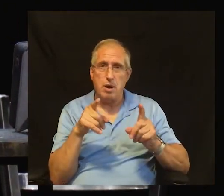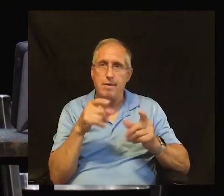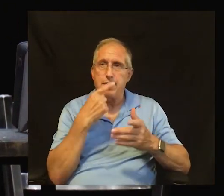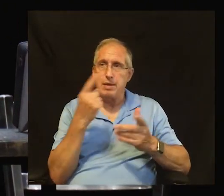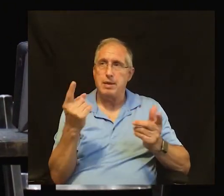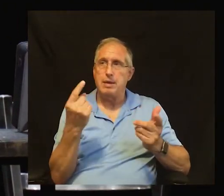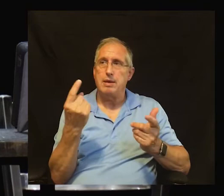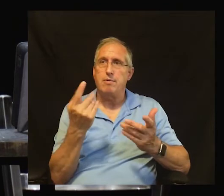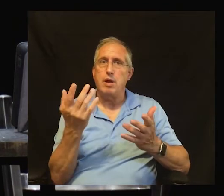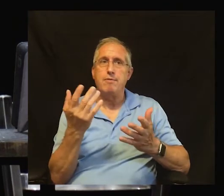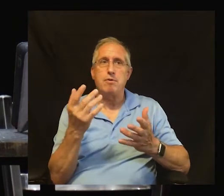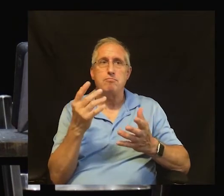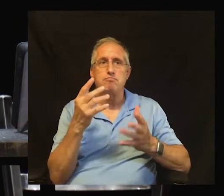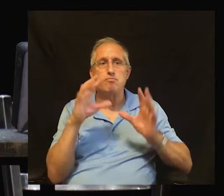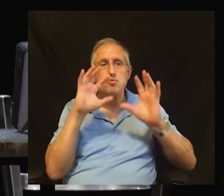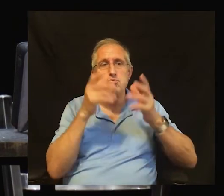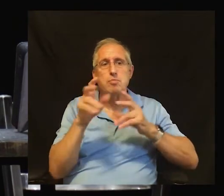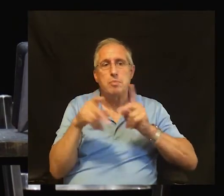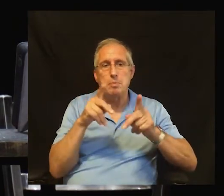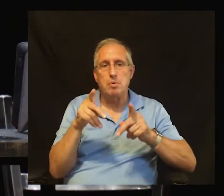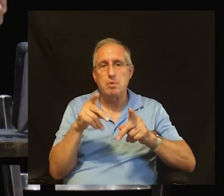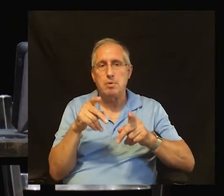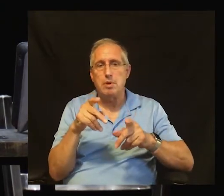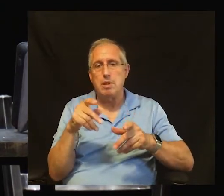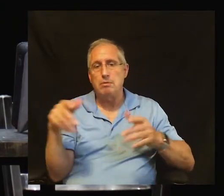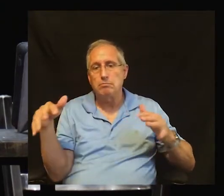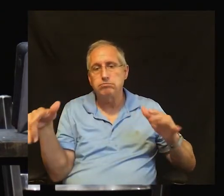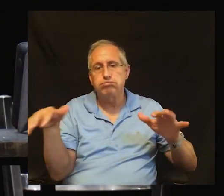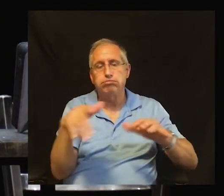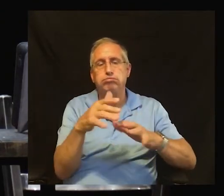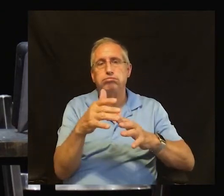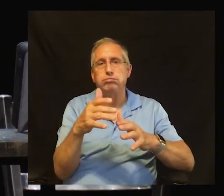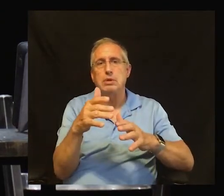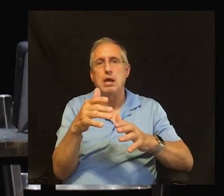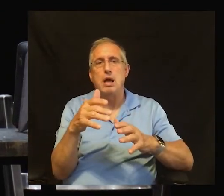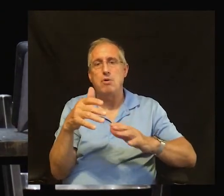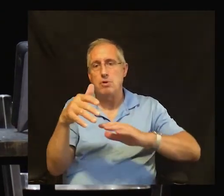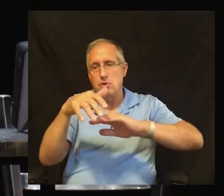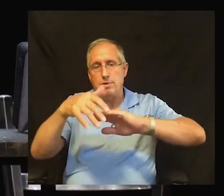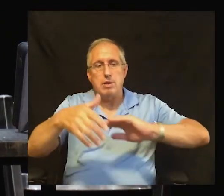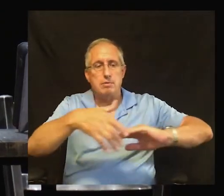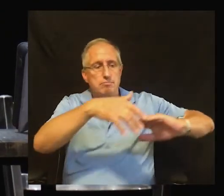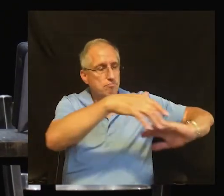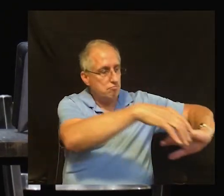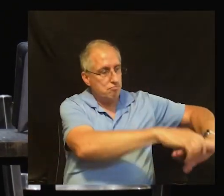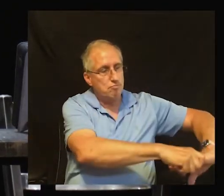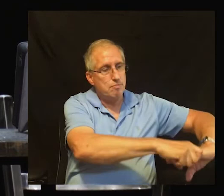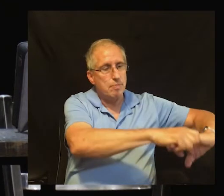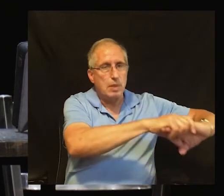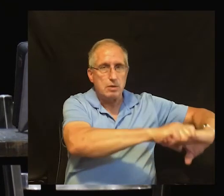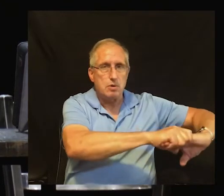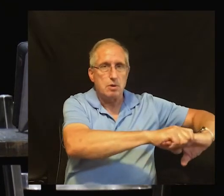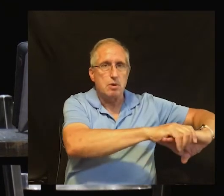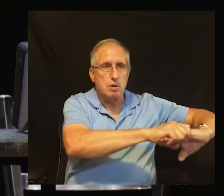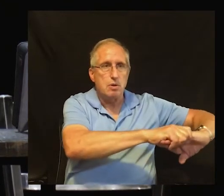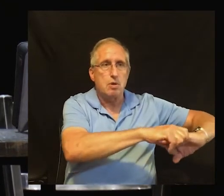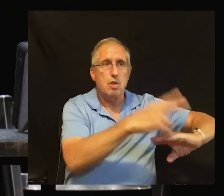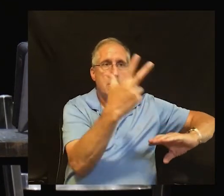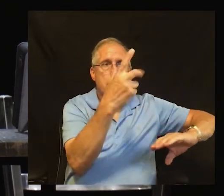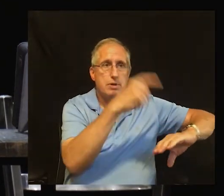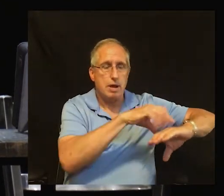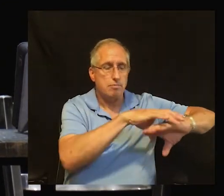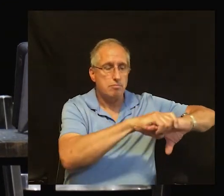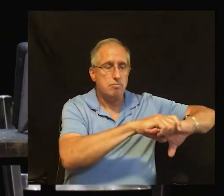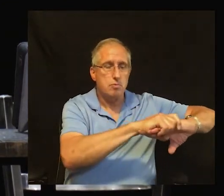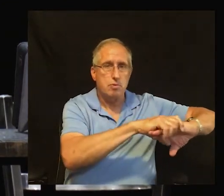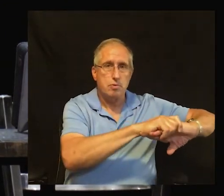but we have this thing where if we're in a crowd or we're at a dinner with other people, and I'll just reach over, I'll take her hand, and I squeeze her hand three